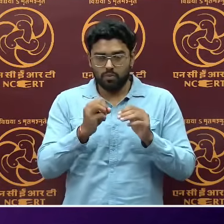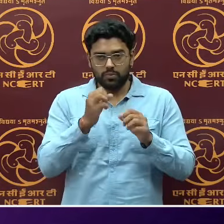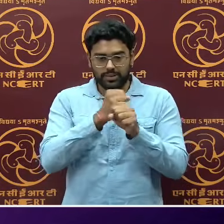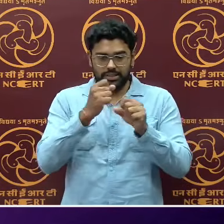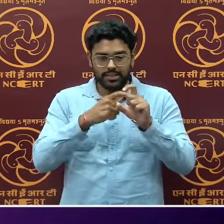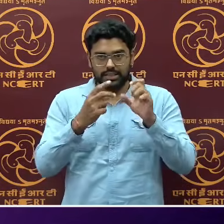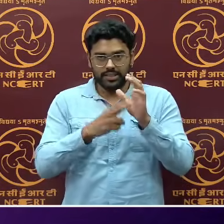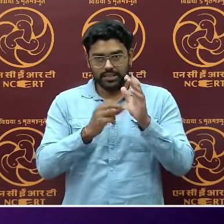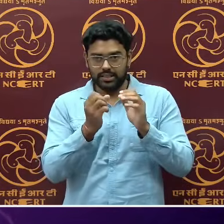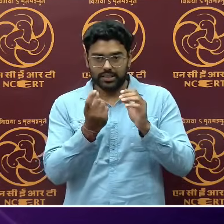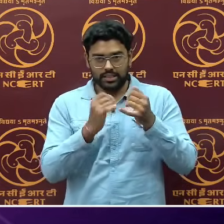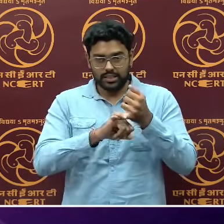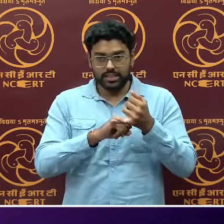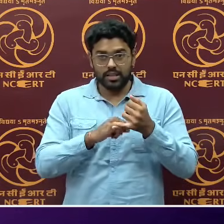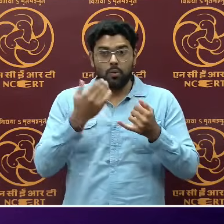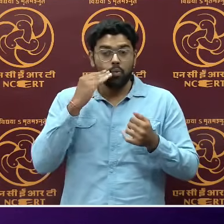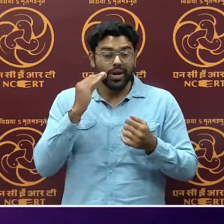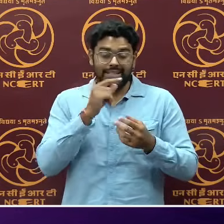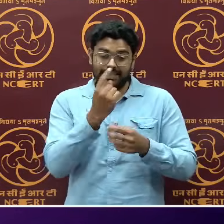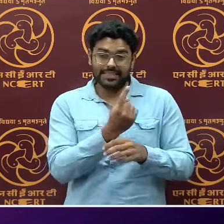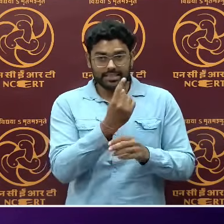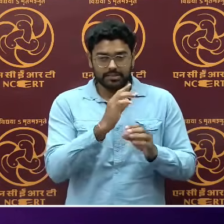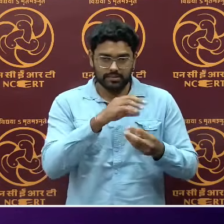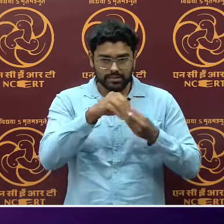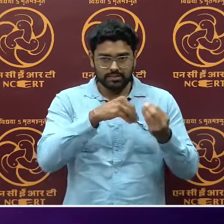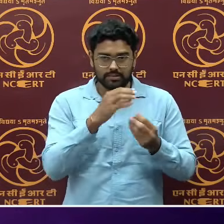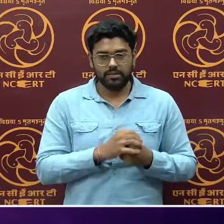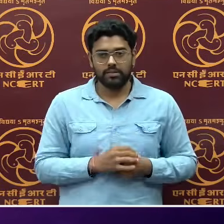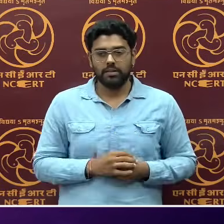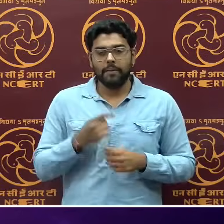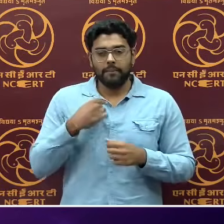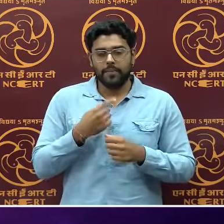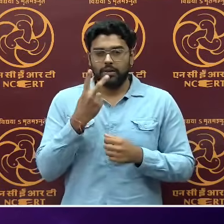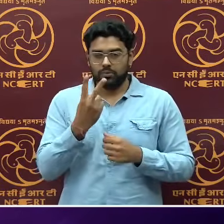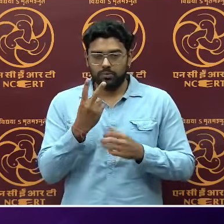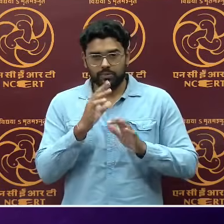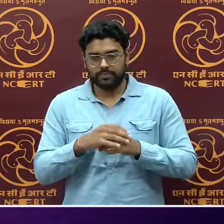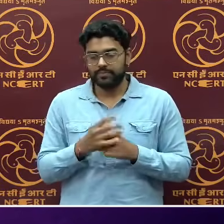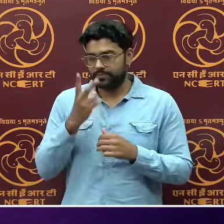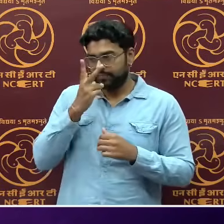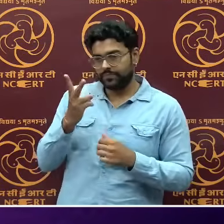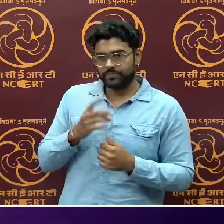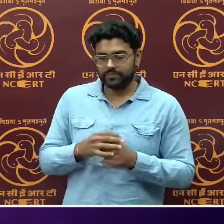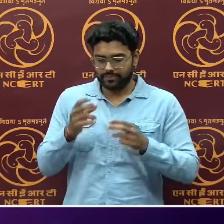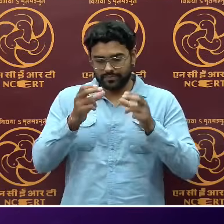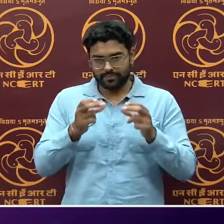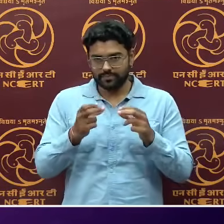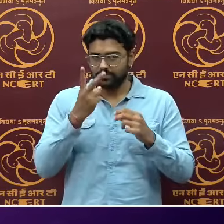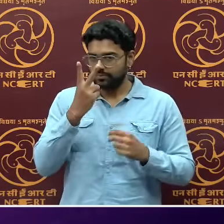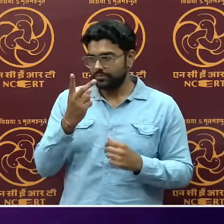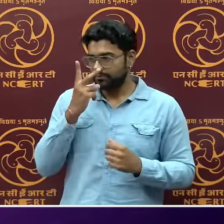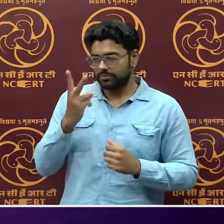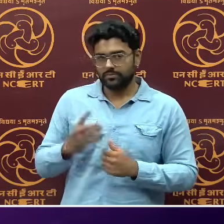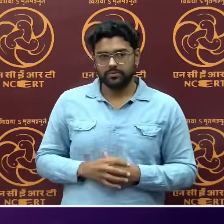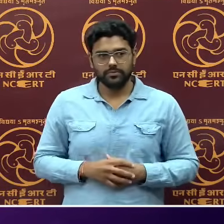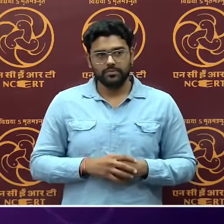when the composition is uniform, right? So I have two beakers here.